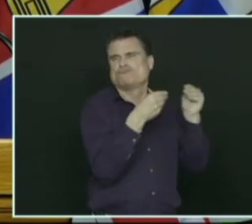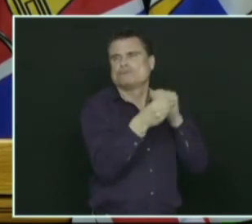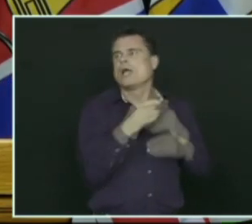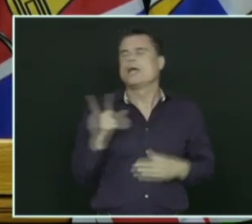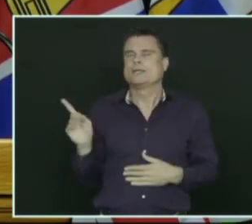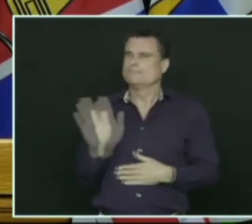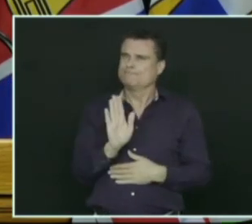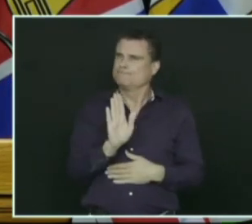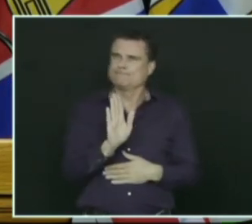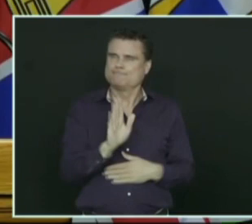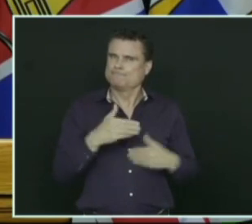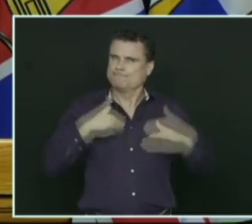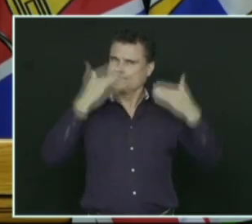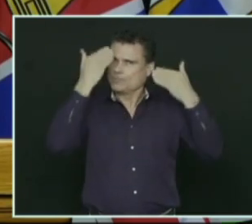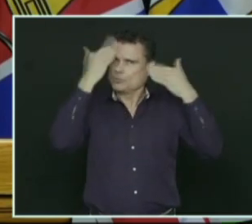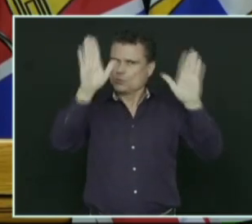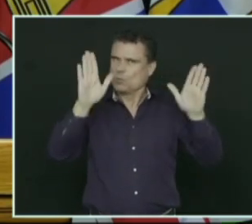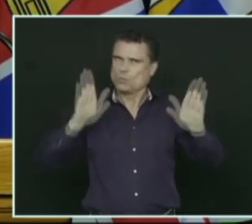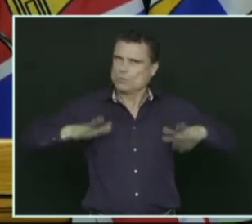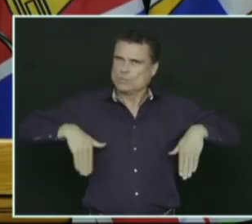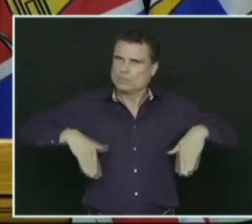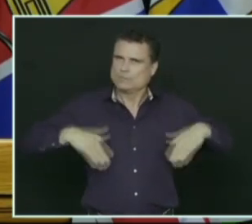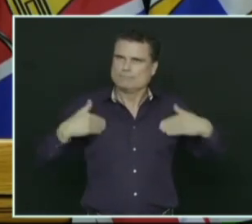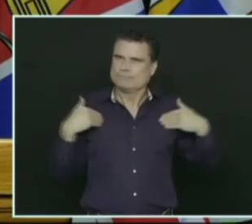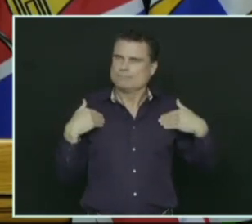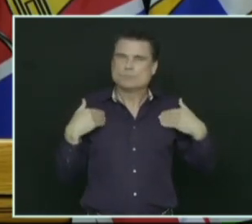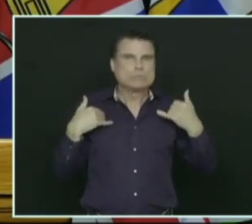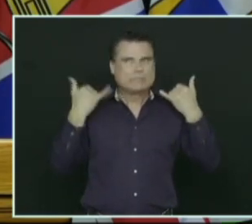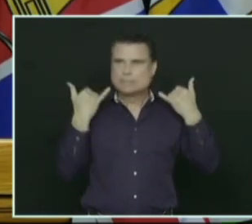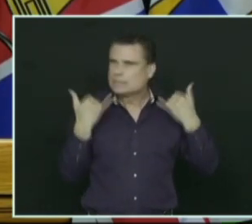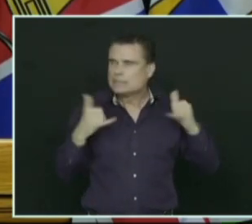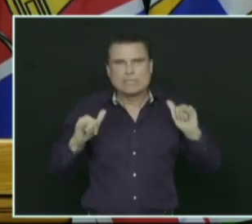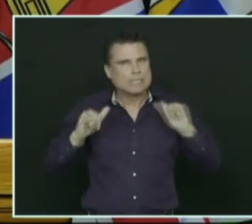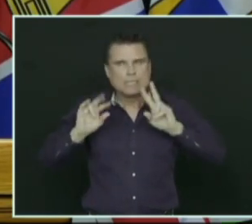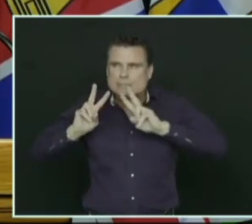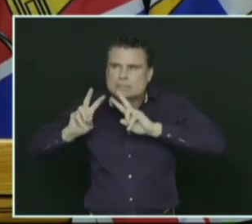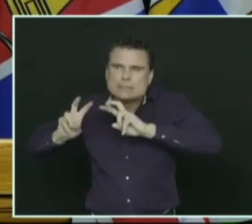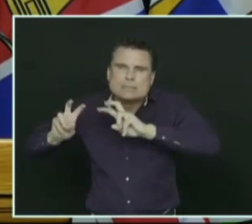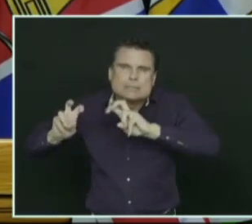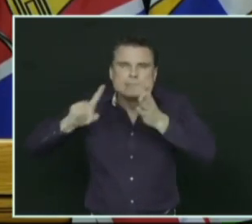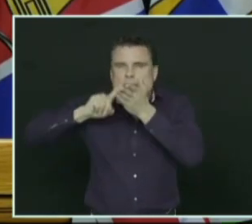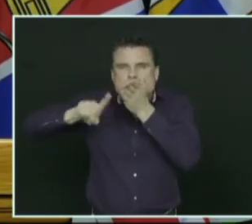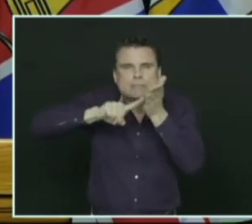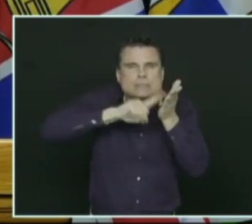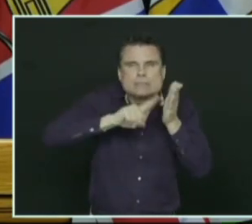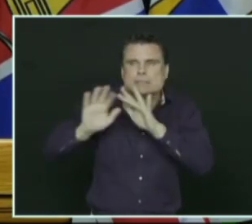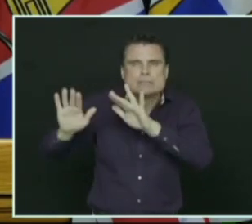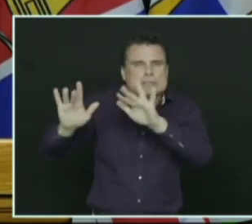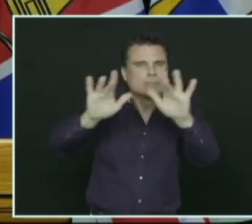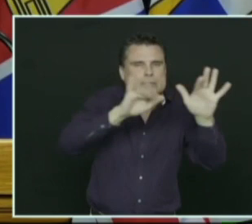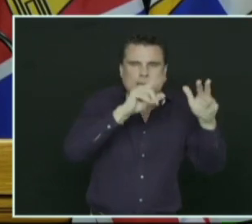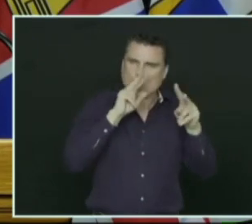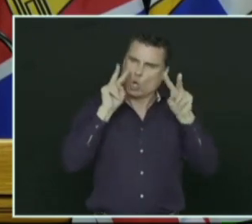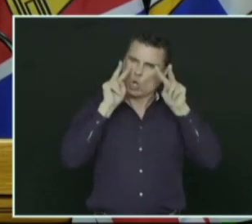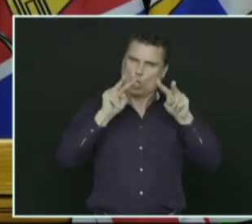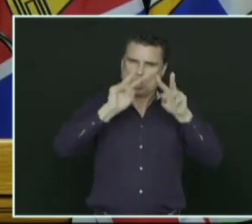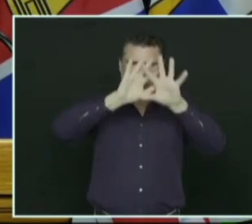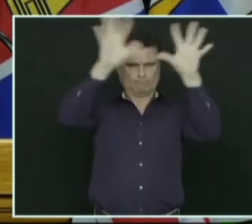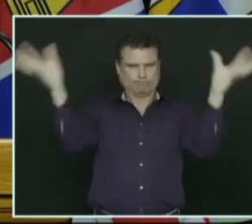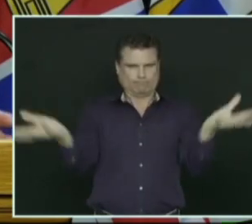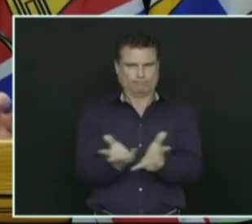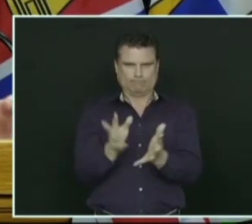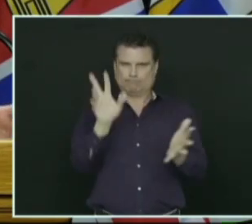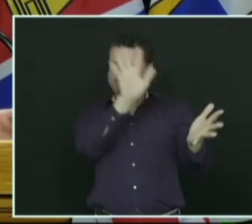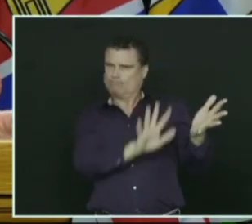of different things that we're looking at right now. What are the things that we need to get our economy, our communities, getting people